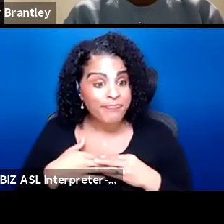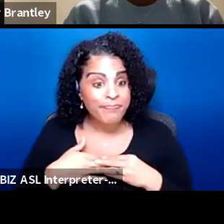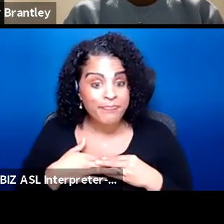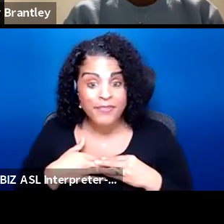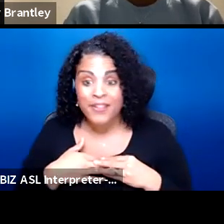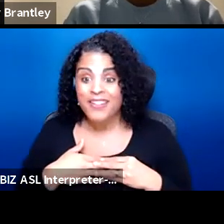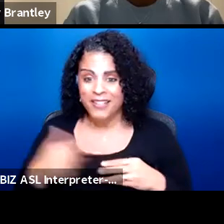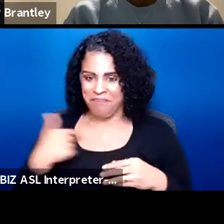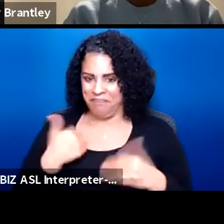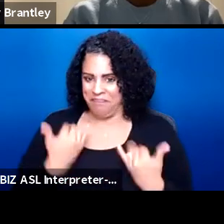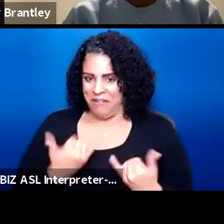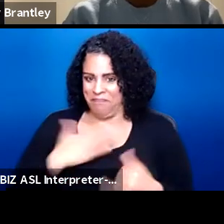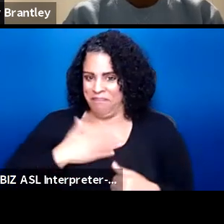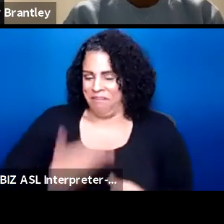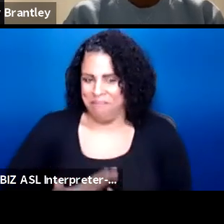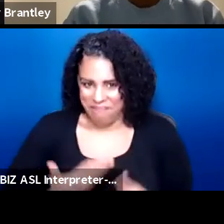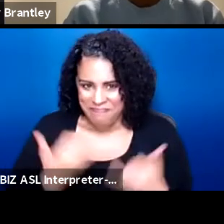I'll jump in.